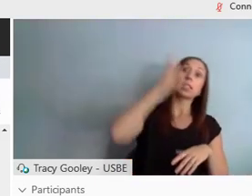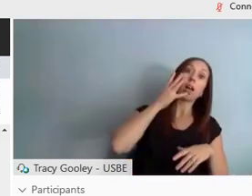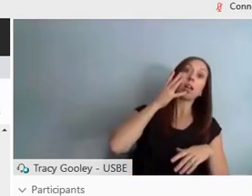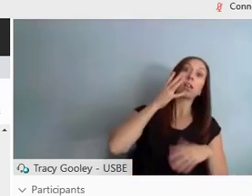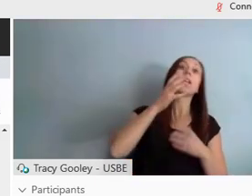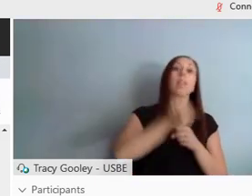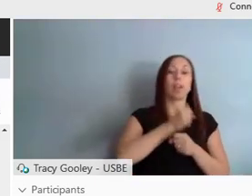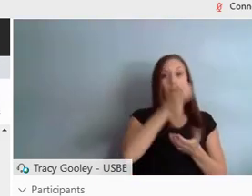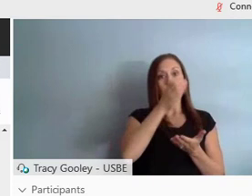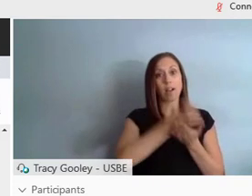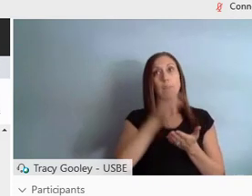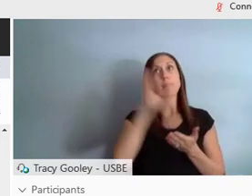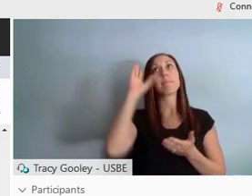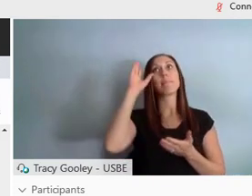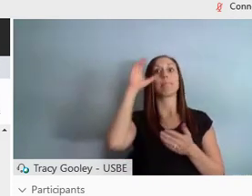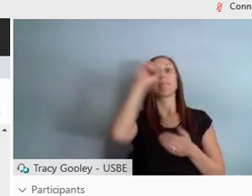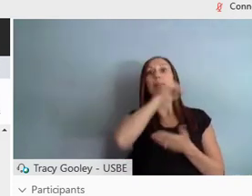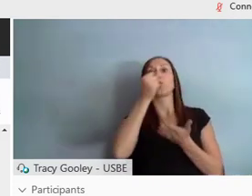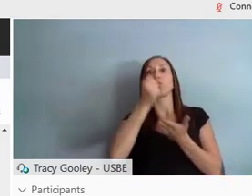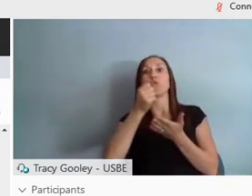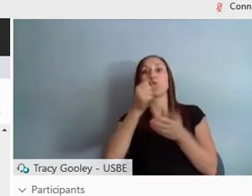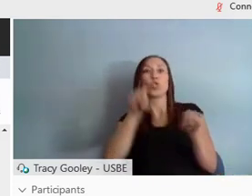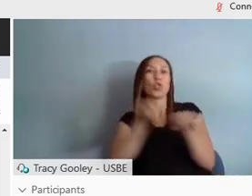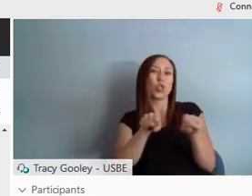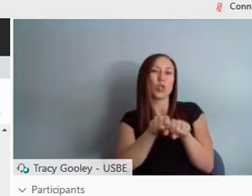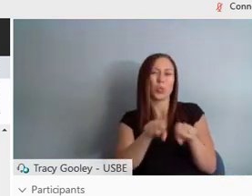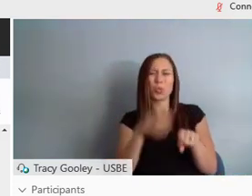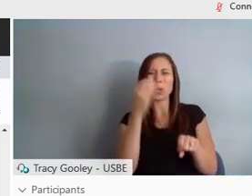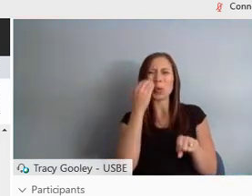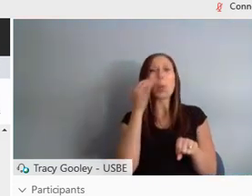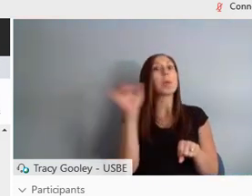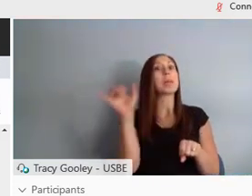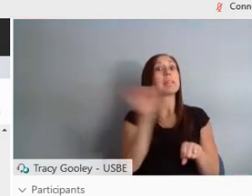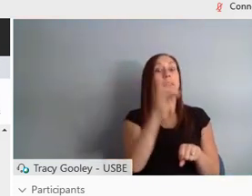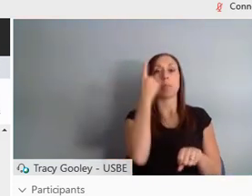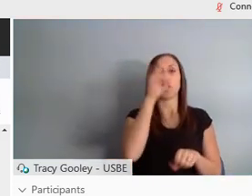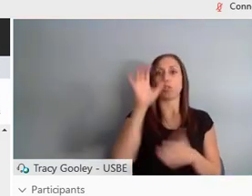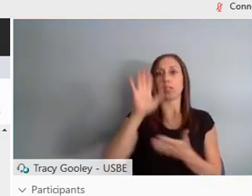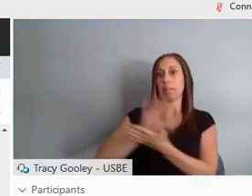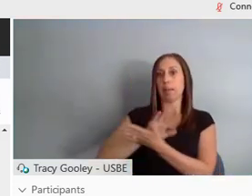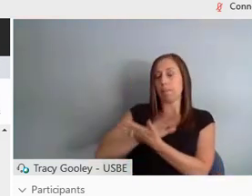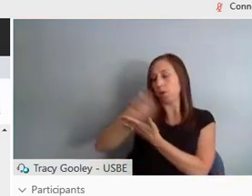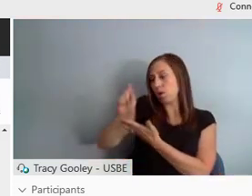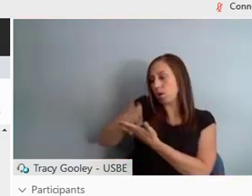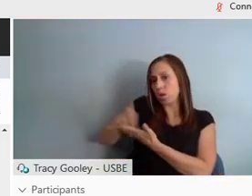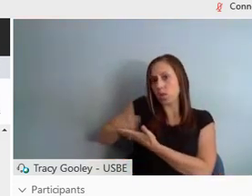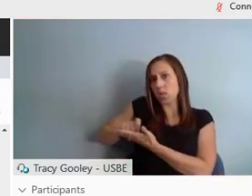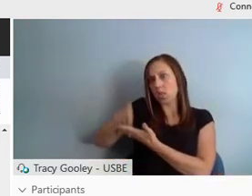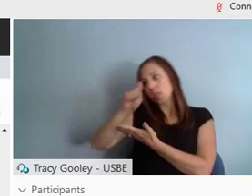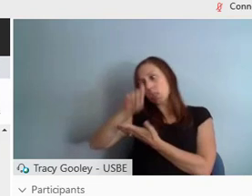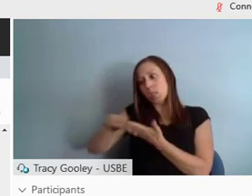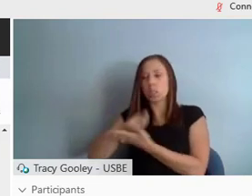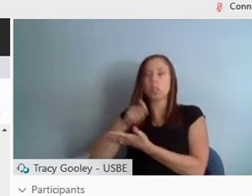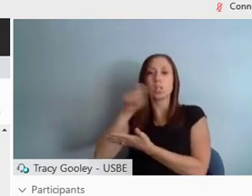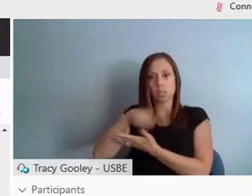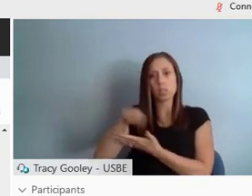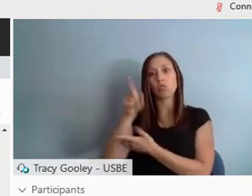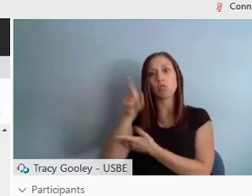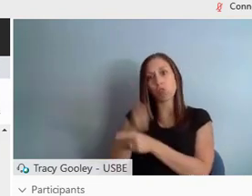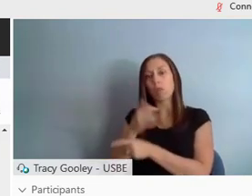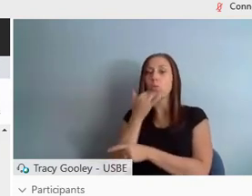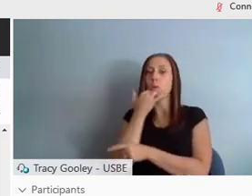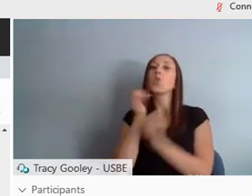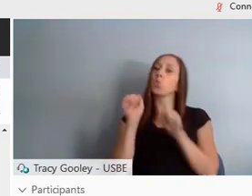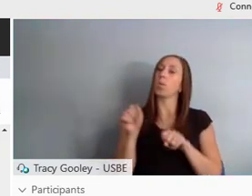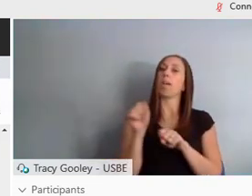they missed shoe. So you can mark through just like you were scoring on a paper score sheet, which ones the students got wrong for